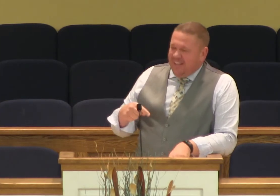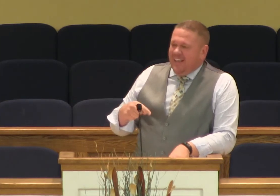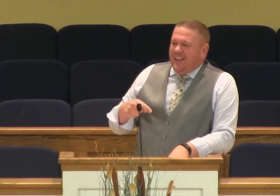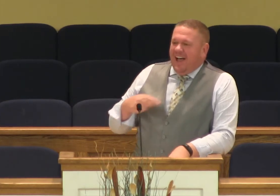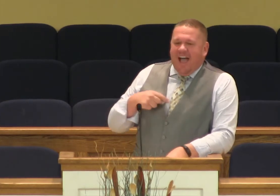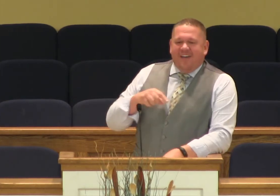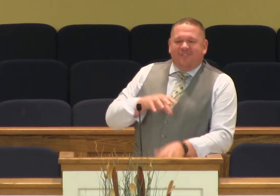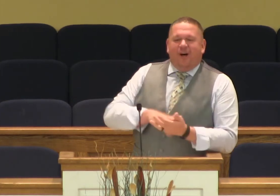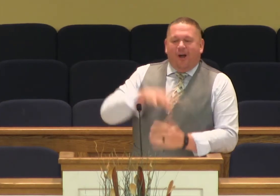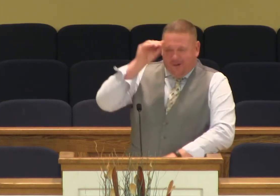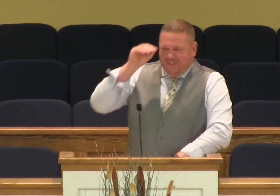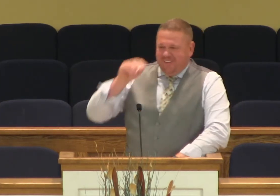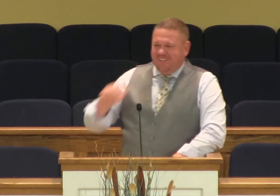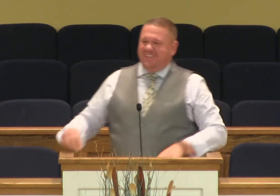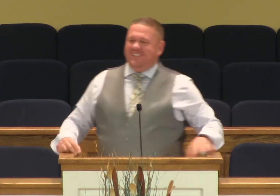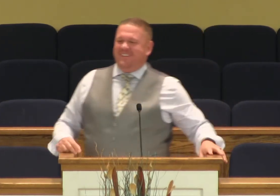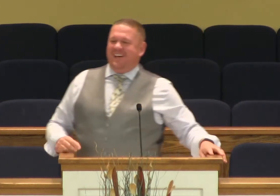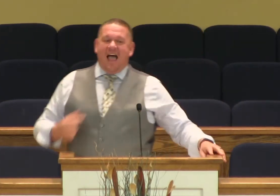this.